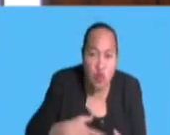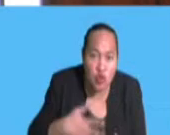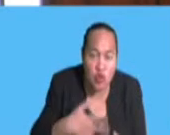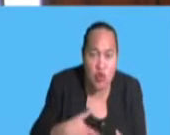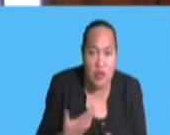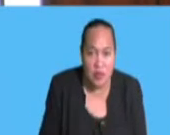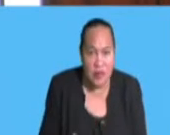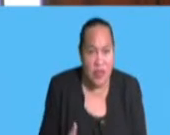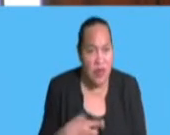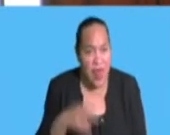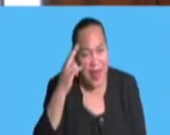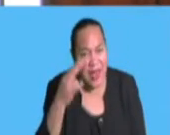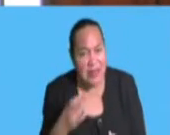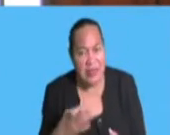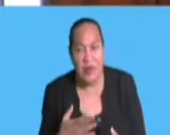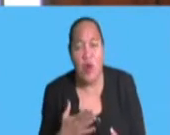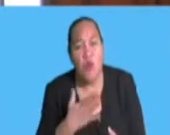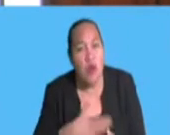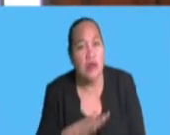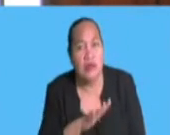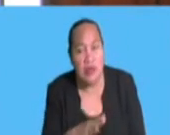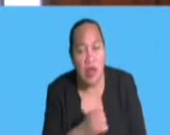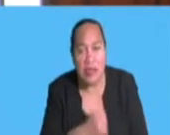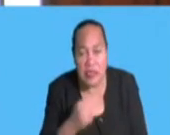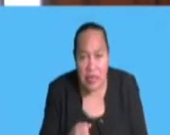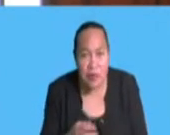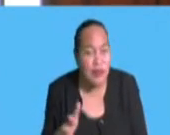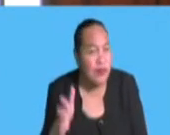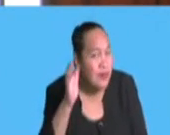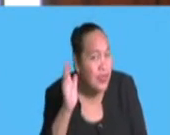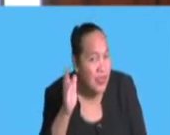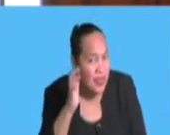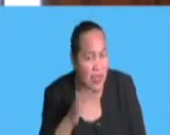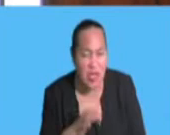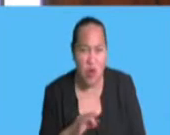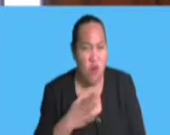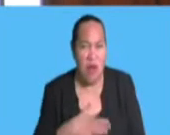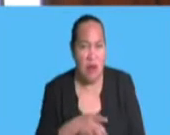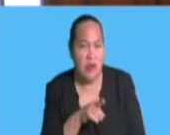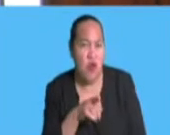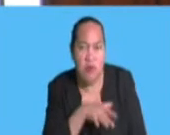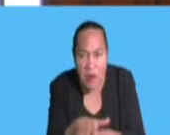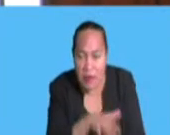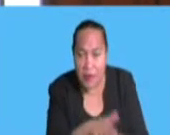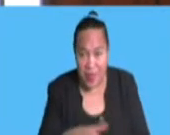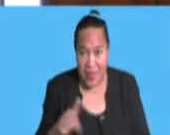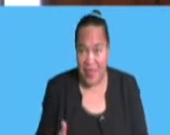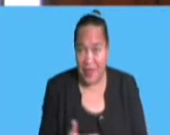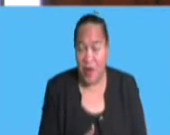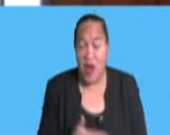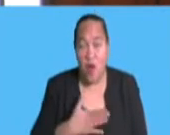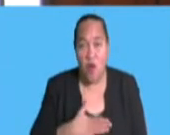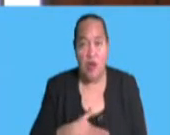concerns demand the undivided attention of its leaders and not its ridicule. Now, this morning, Mr. Speaker, I will